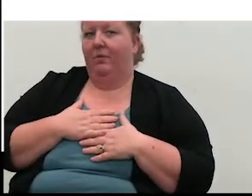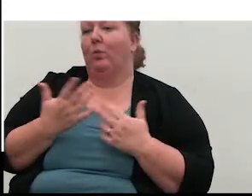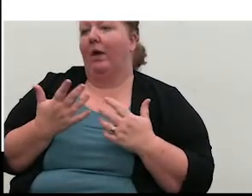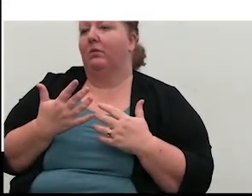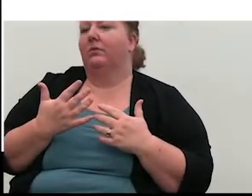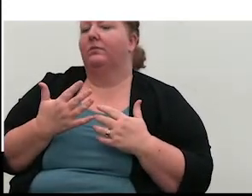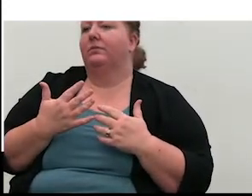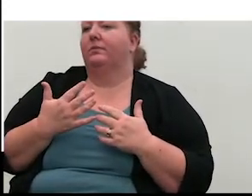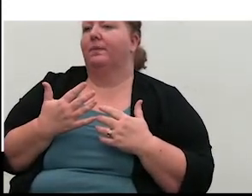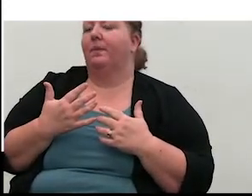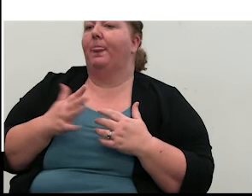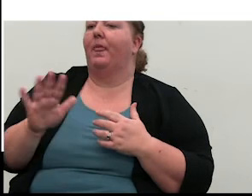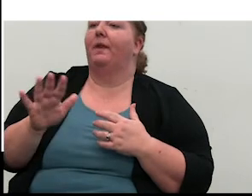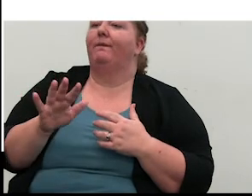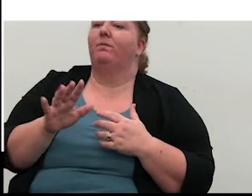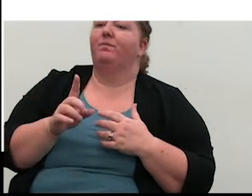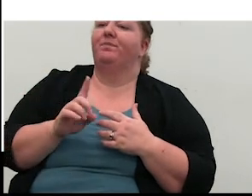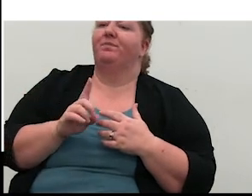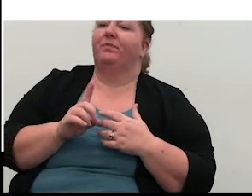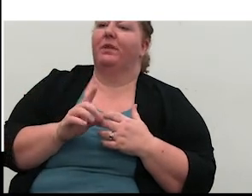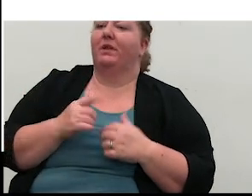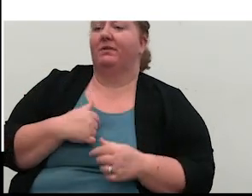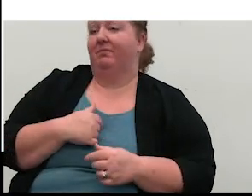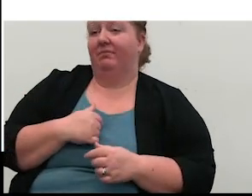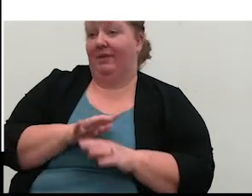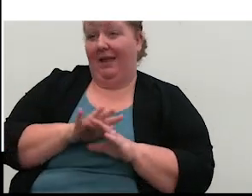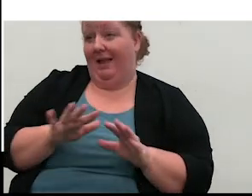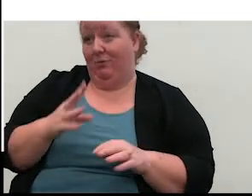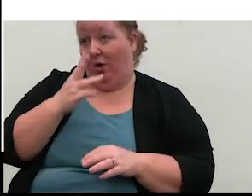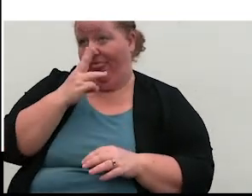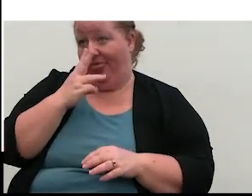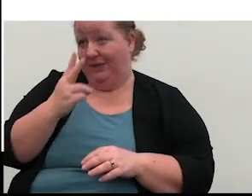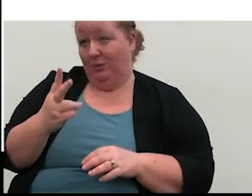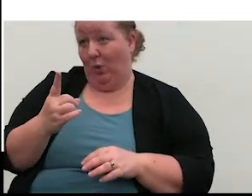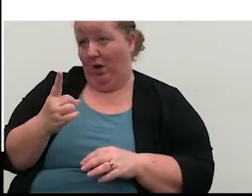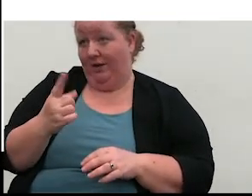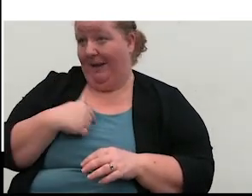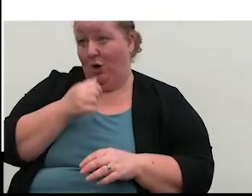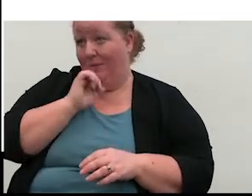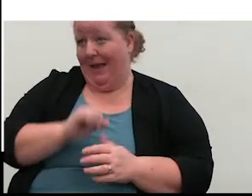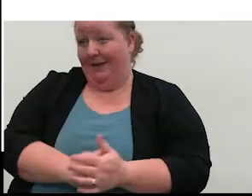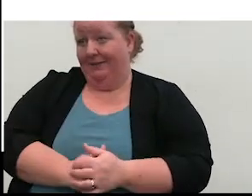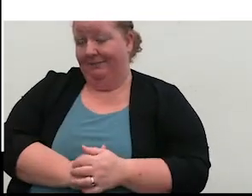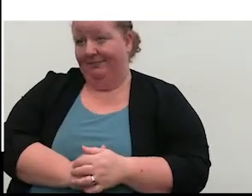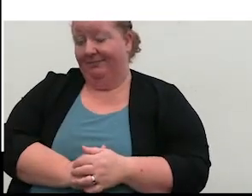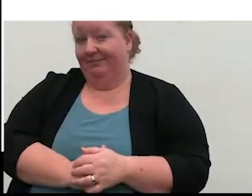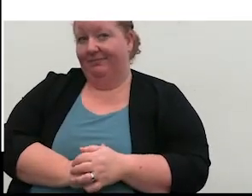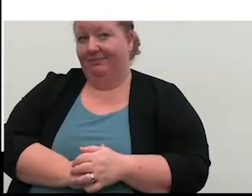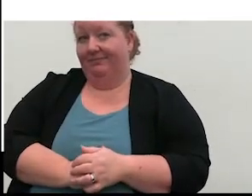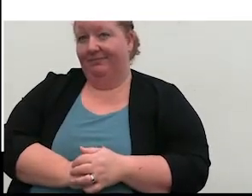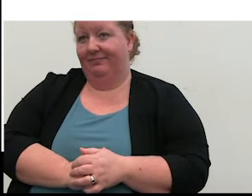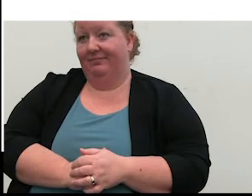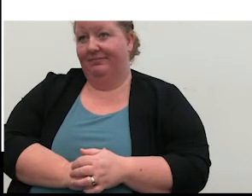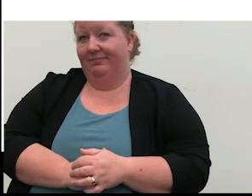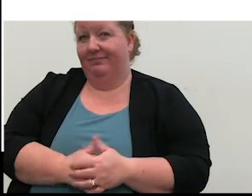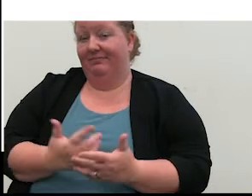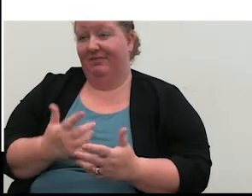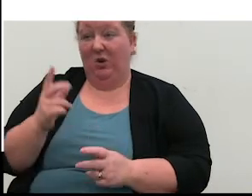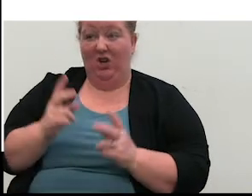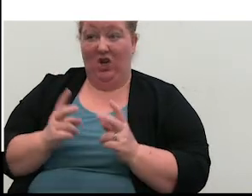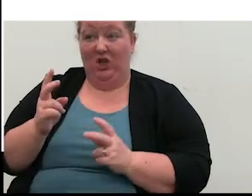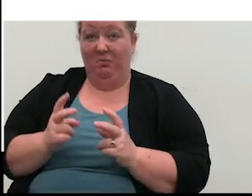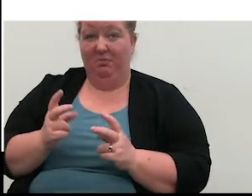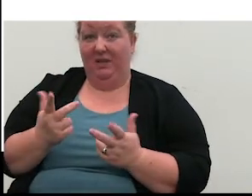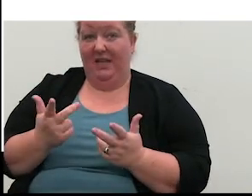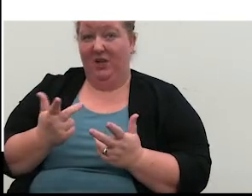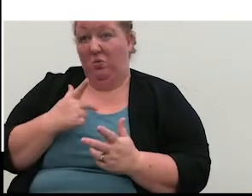thinks of me. I'm not 31. I'm not a man. Although arguably I am